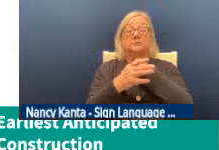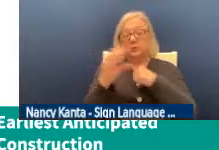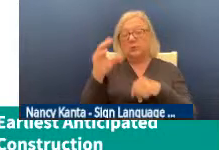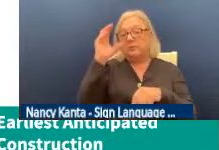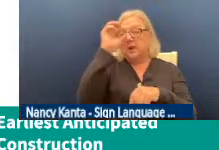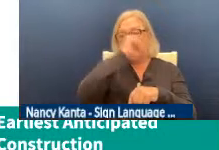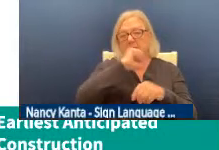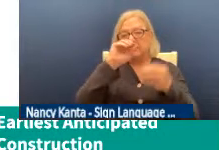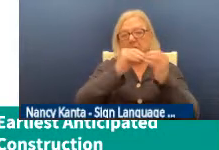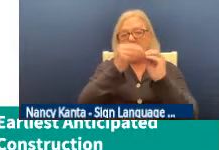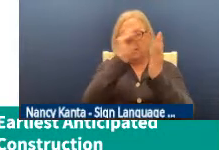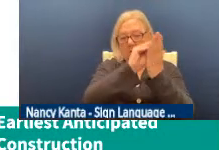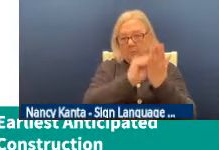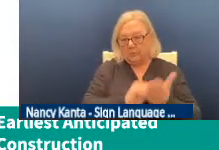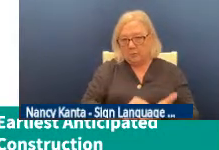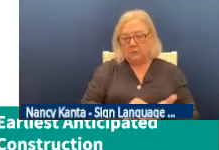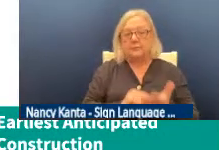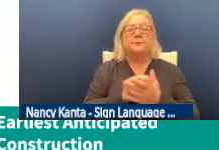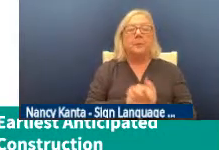through our